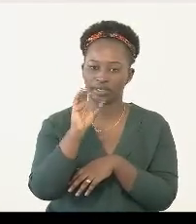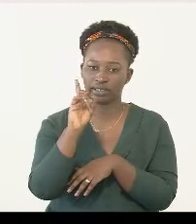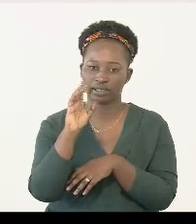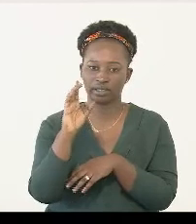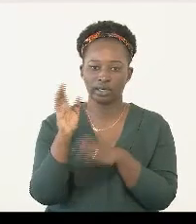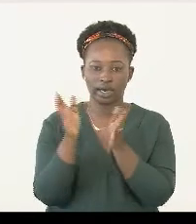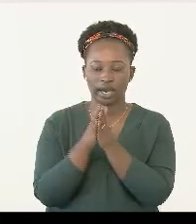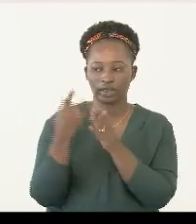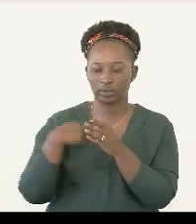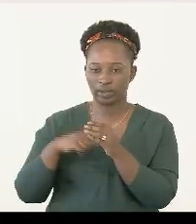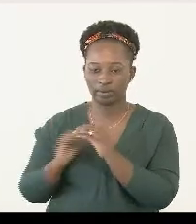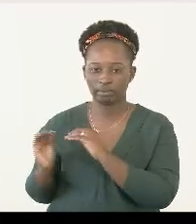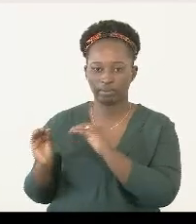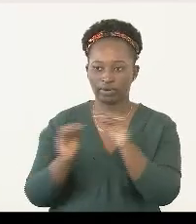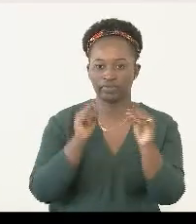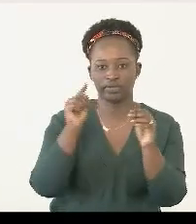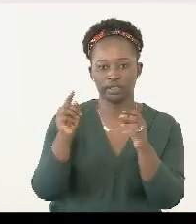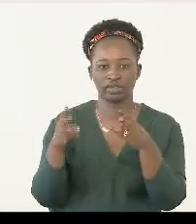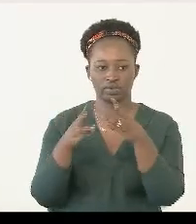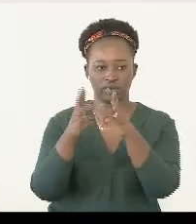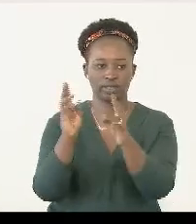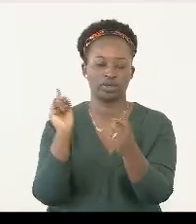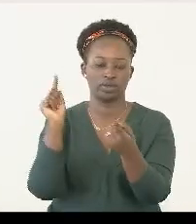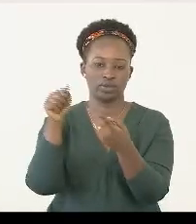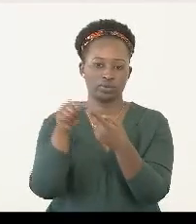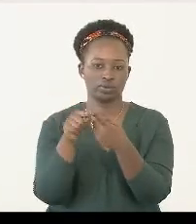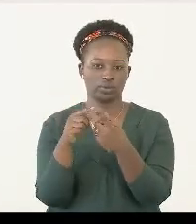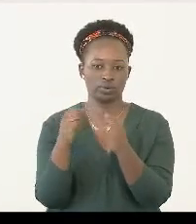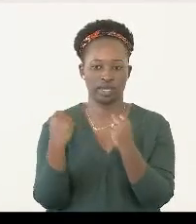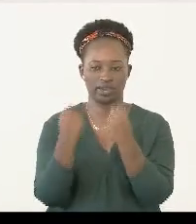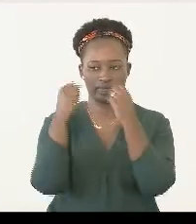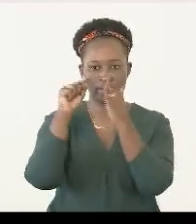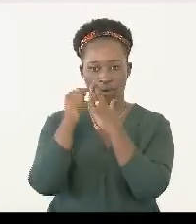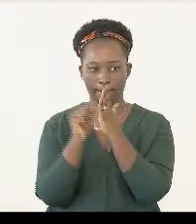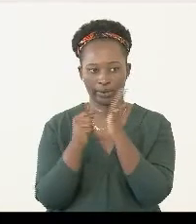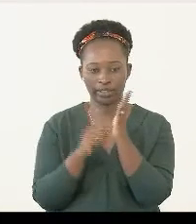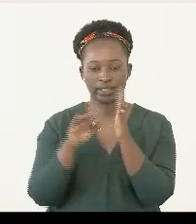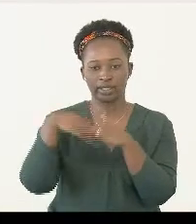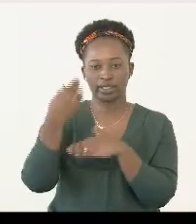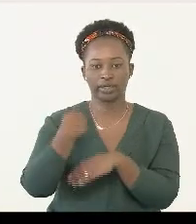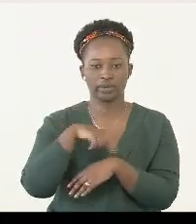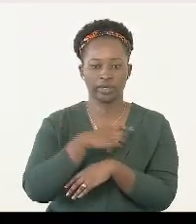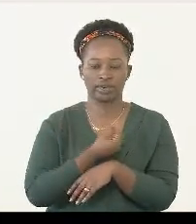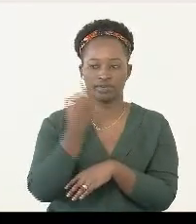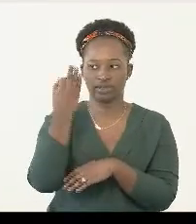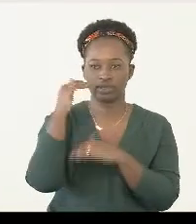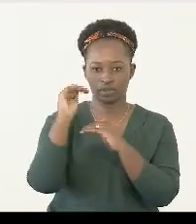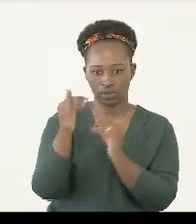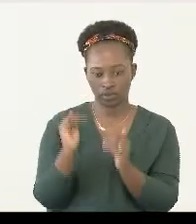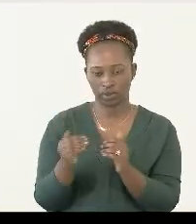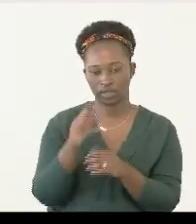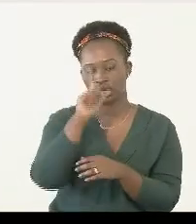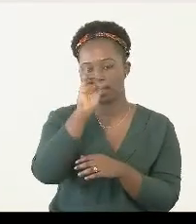and we move this way down to the heavier component, then we would have 3 sections: